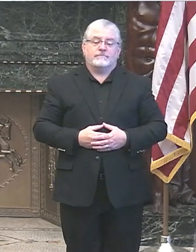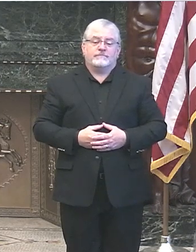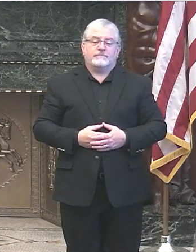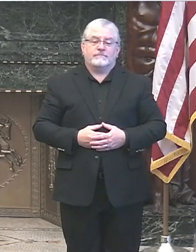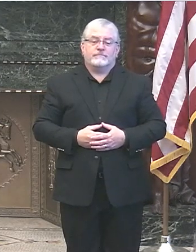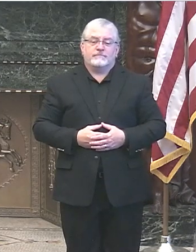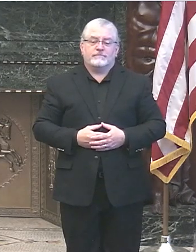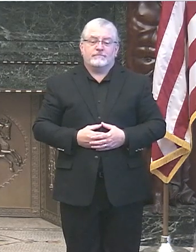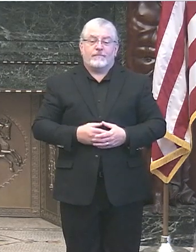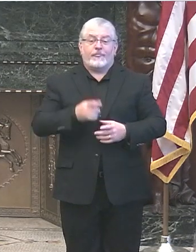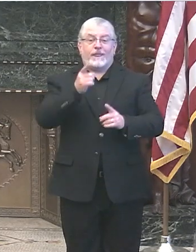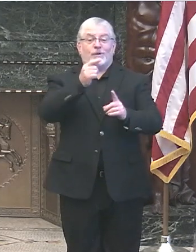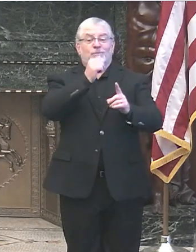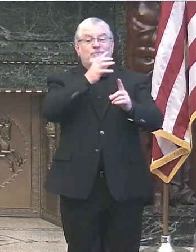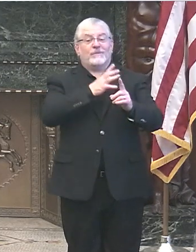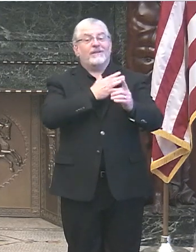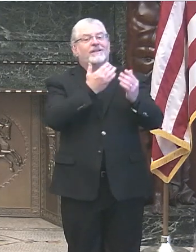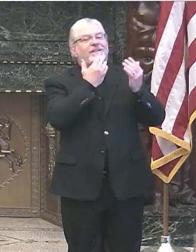Okay, thank you, Mr. Mayor.